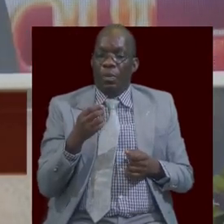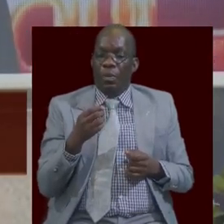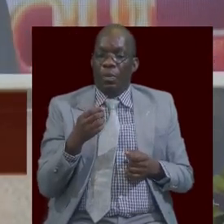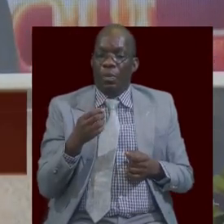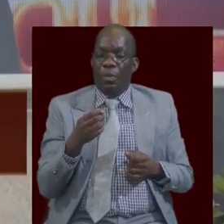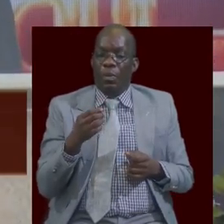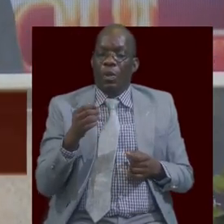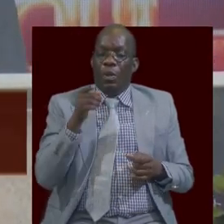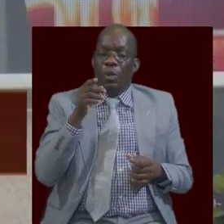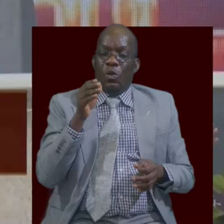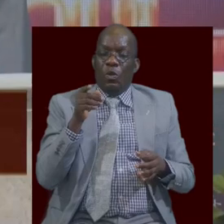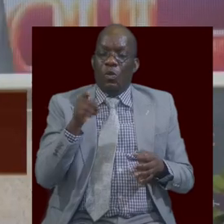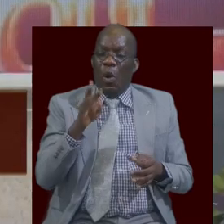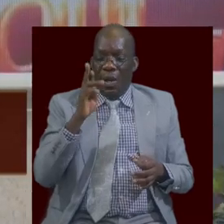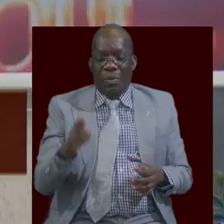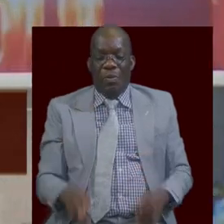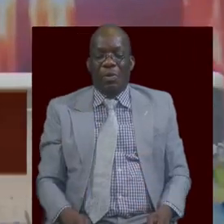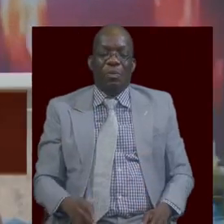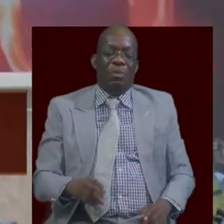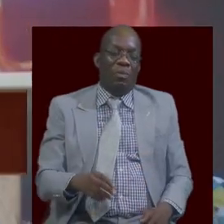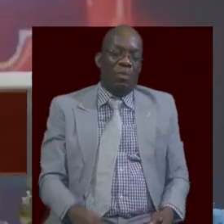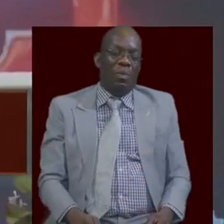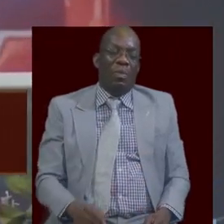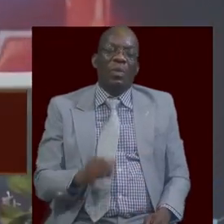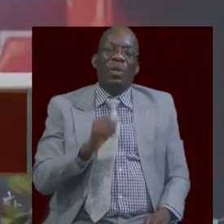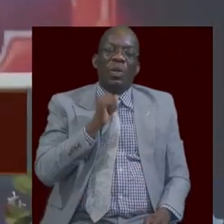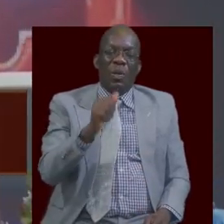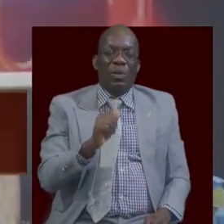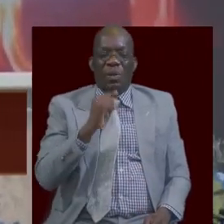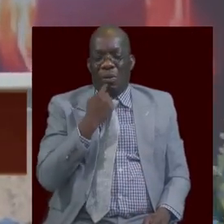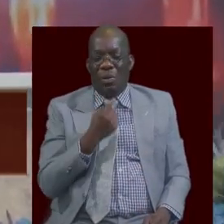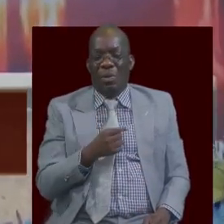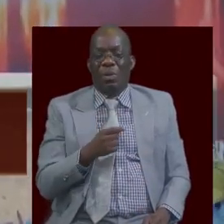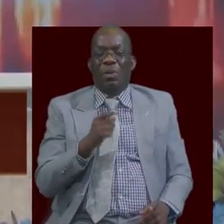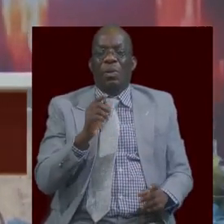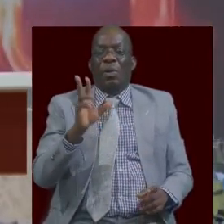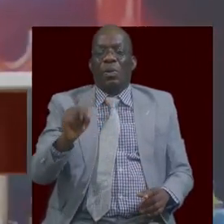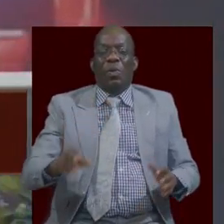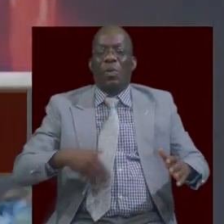indifferent, no emotion, no